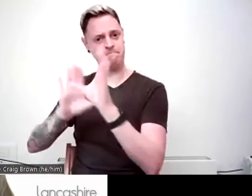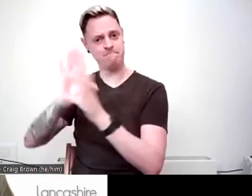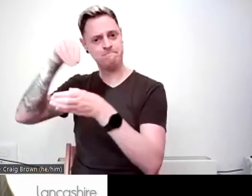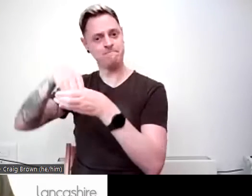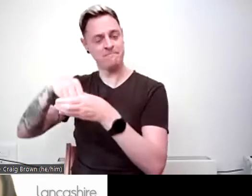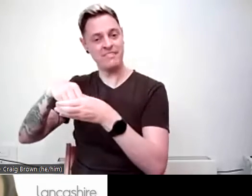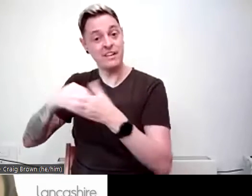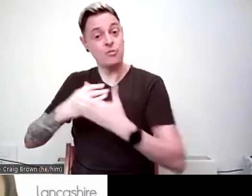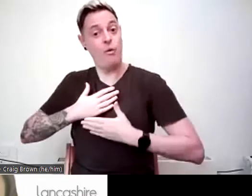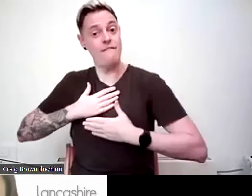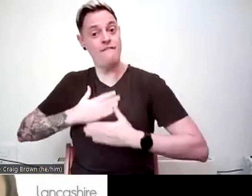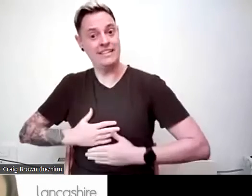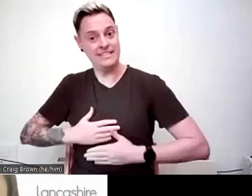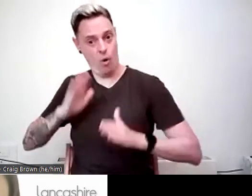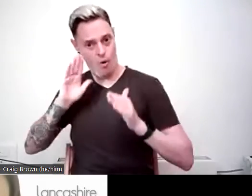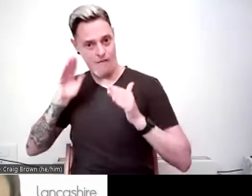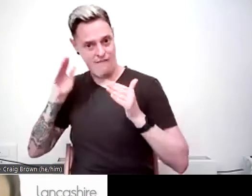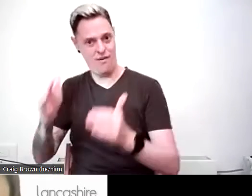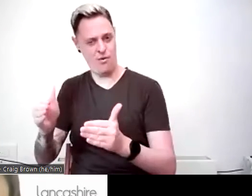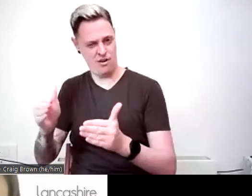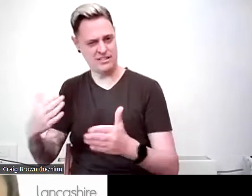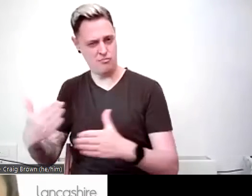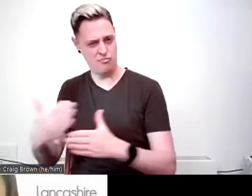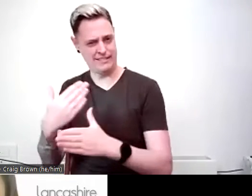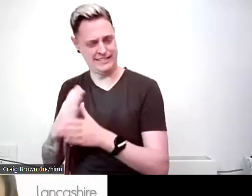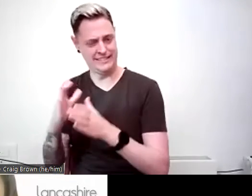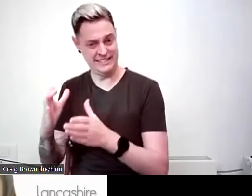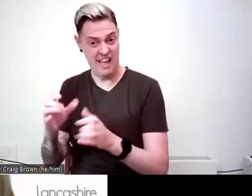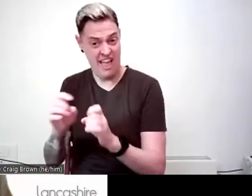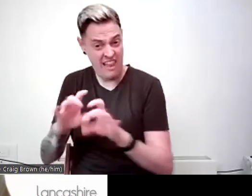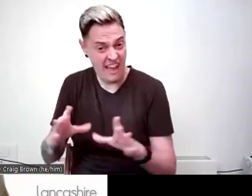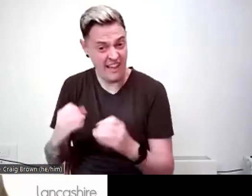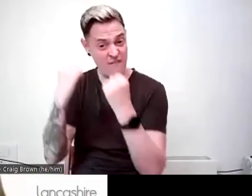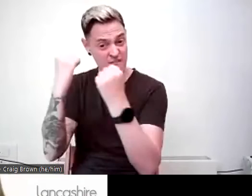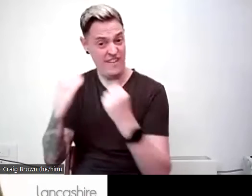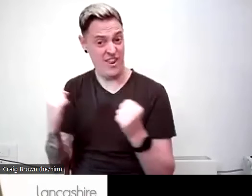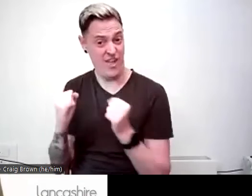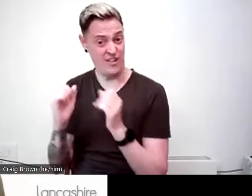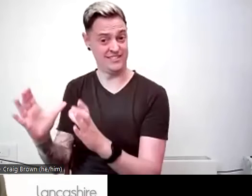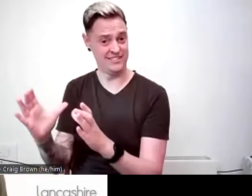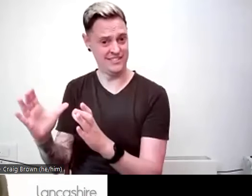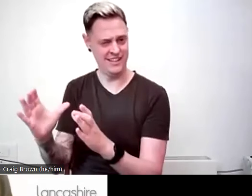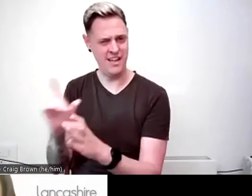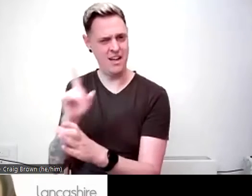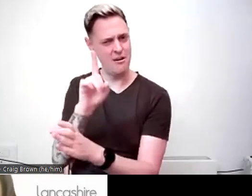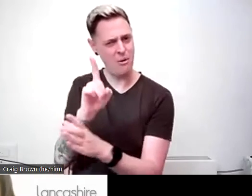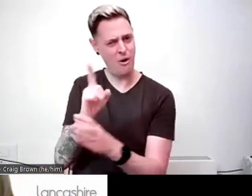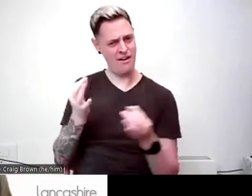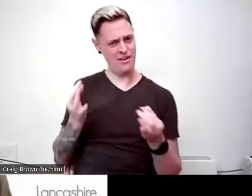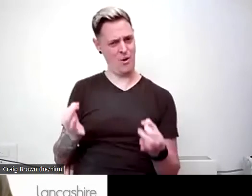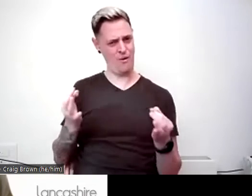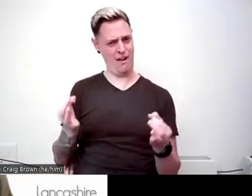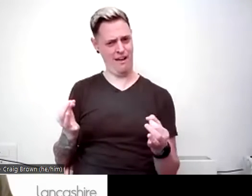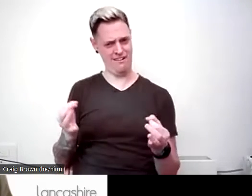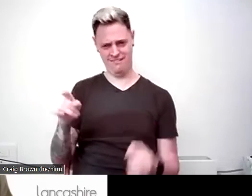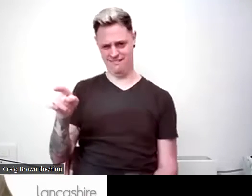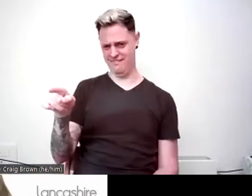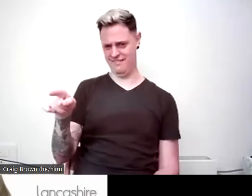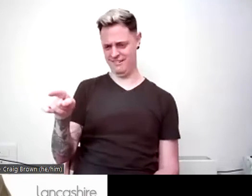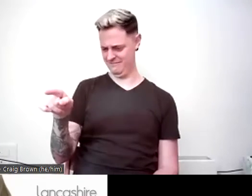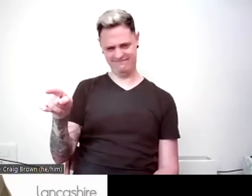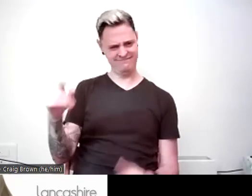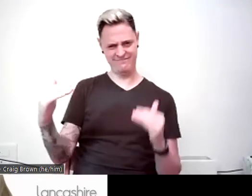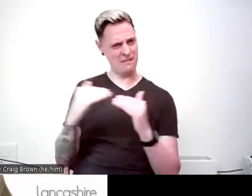physically focused practice, almost like a fitness class, which is absolutely not what yoga is. But then when you look at